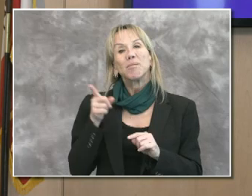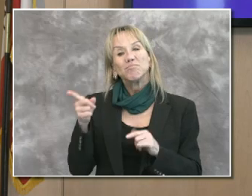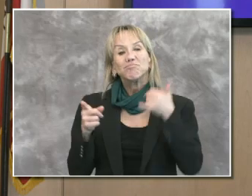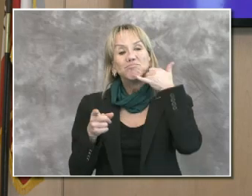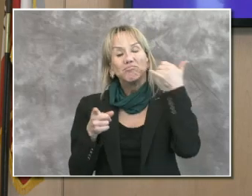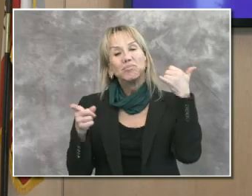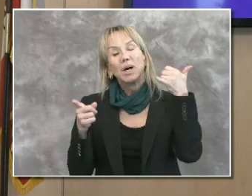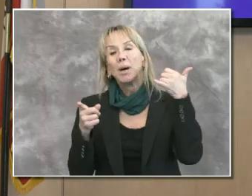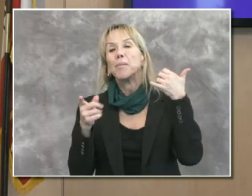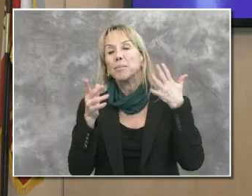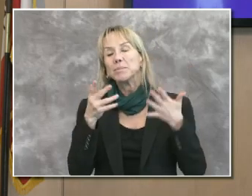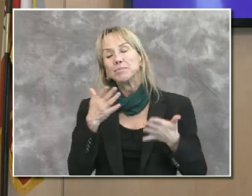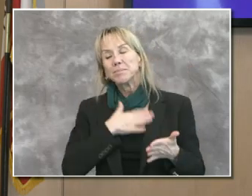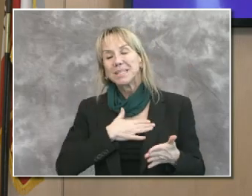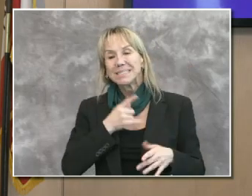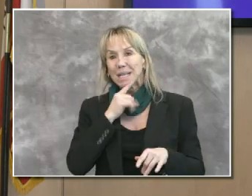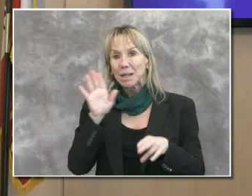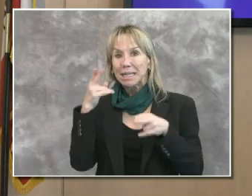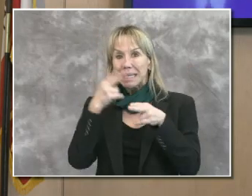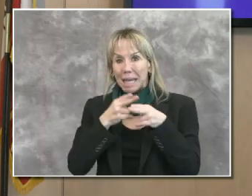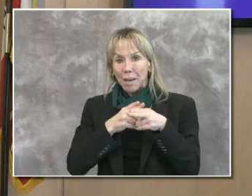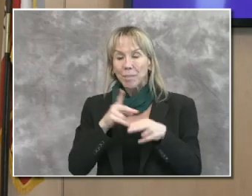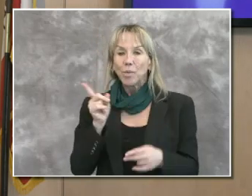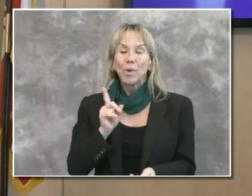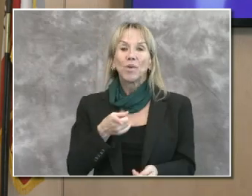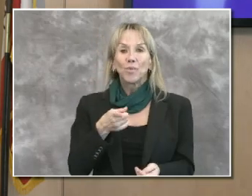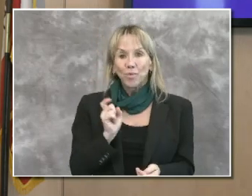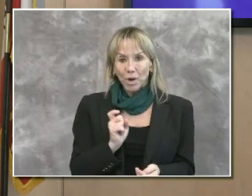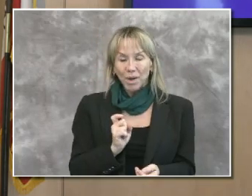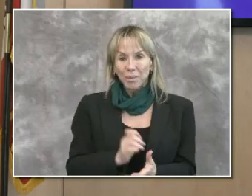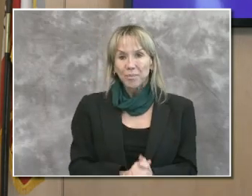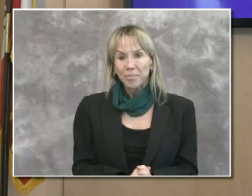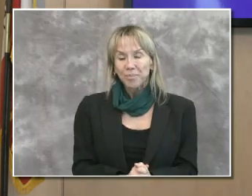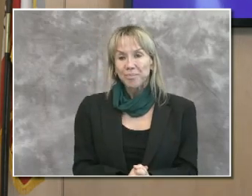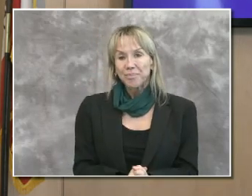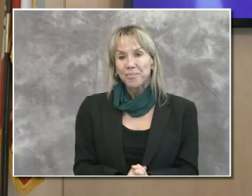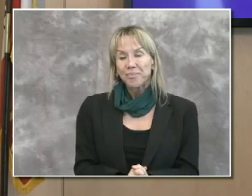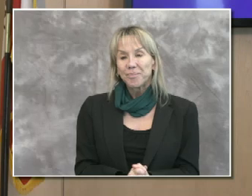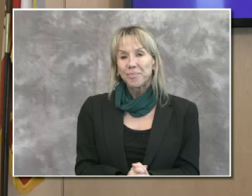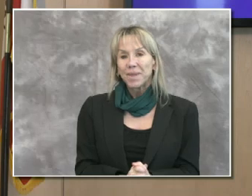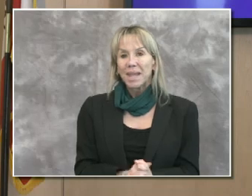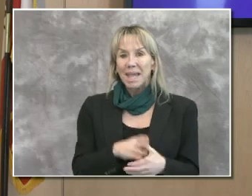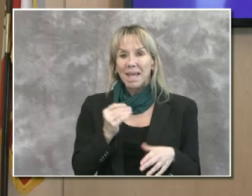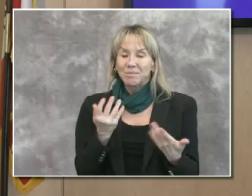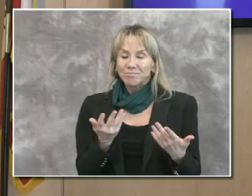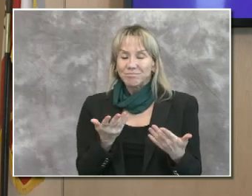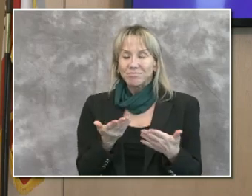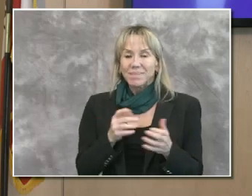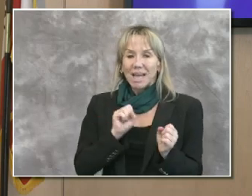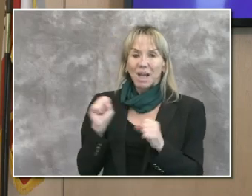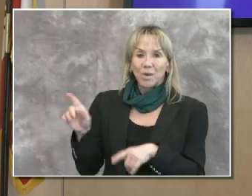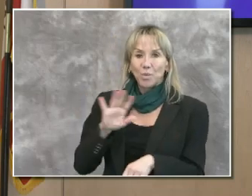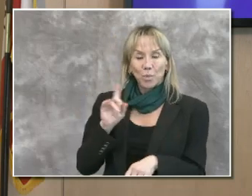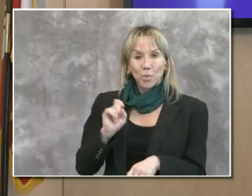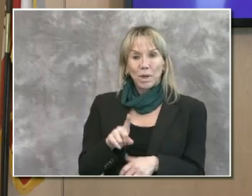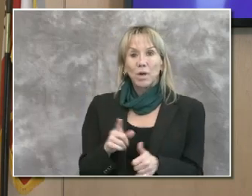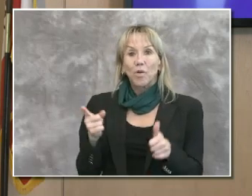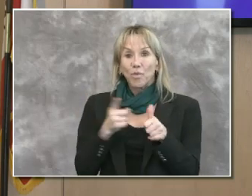not introduced by your name and your outlet in the introduction, please do so before you ask your question. Let's go to the first call.